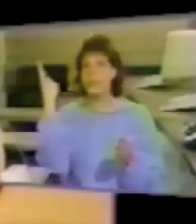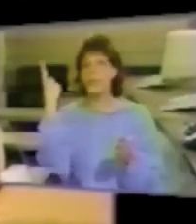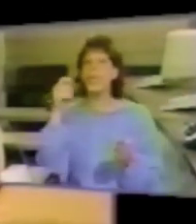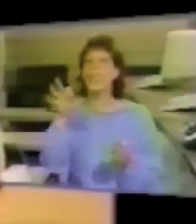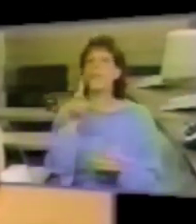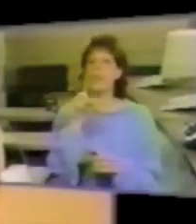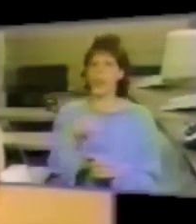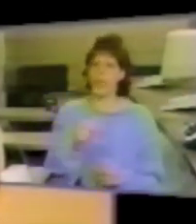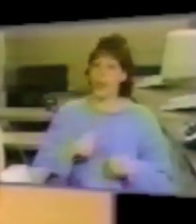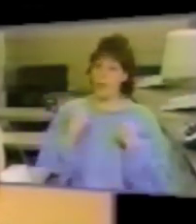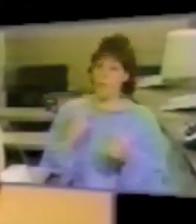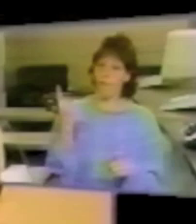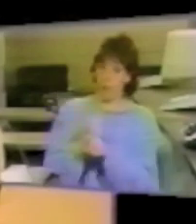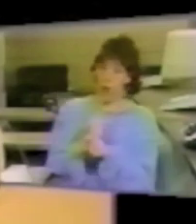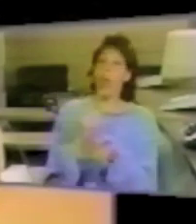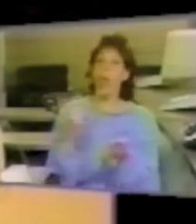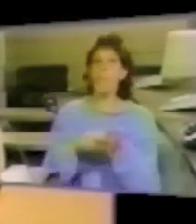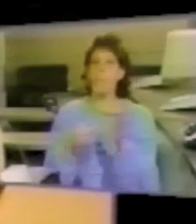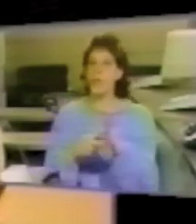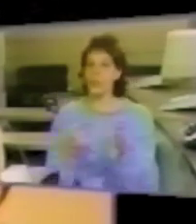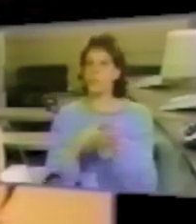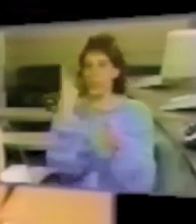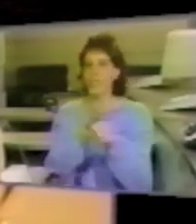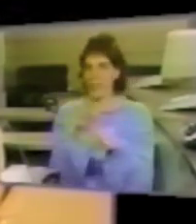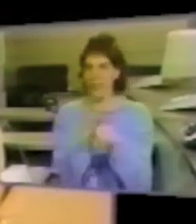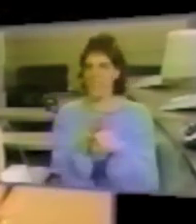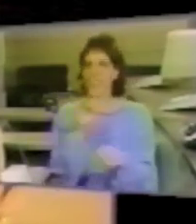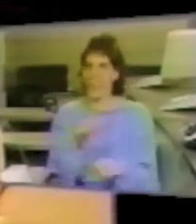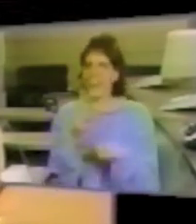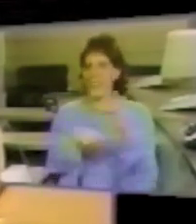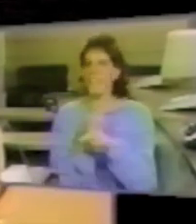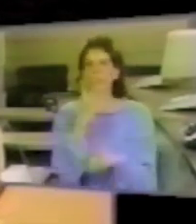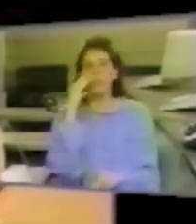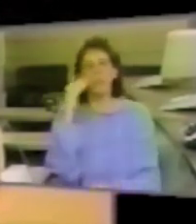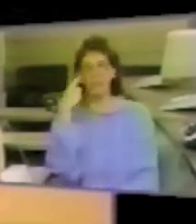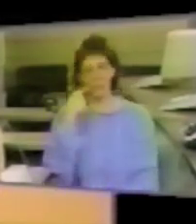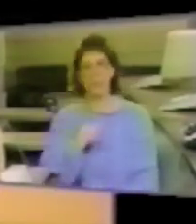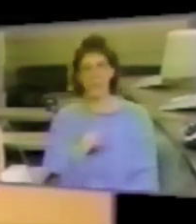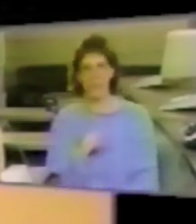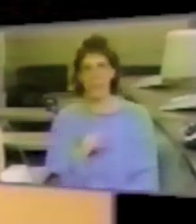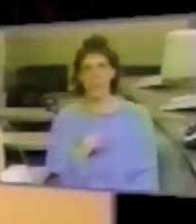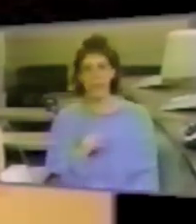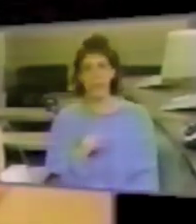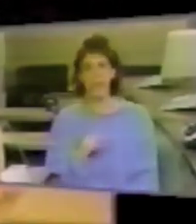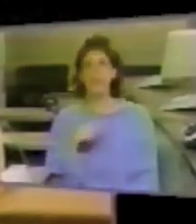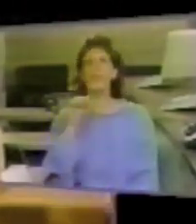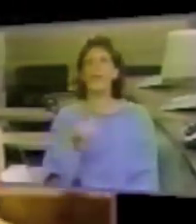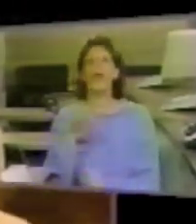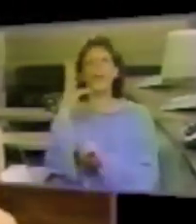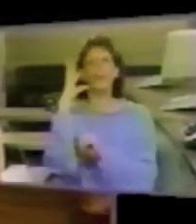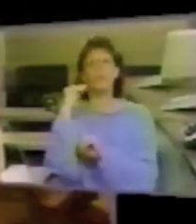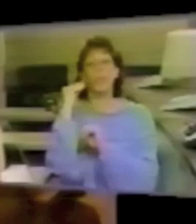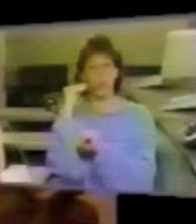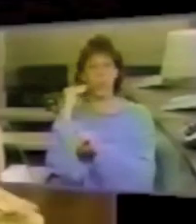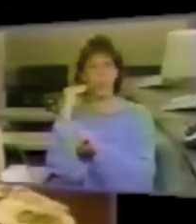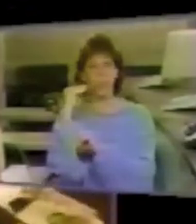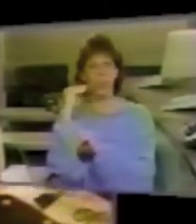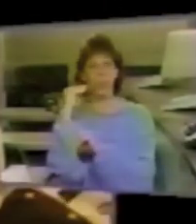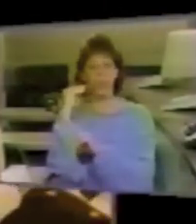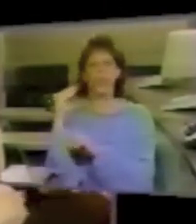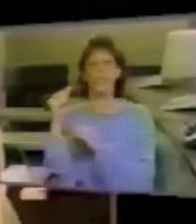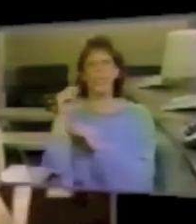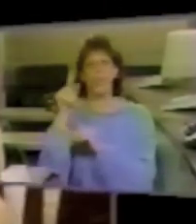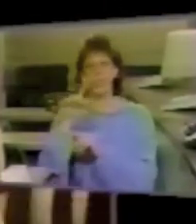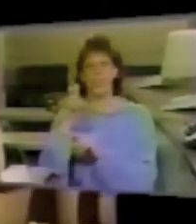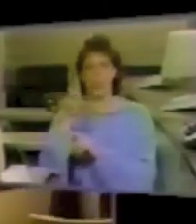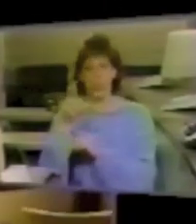right, once may be enough. It's one of those kind of experiences for me. It is an experience the student Zinsser wanted to guide into the